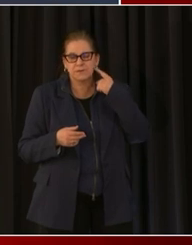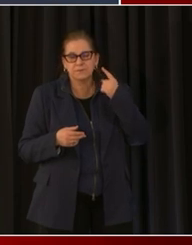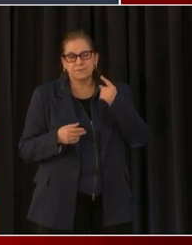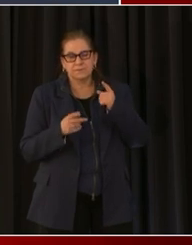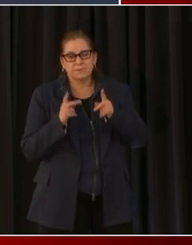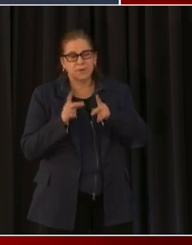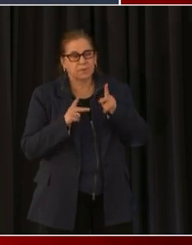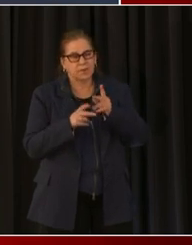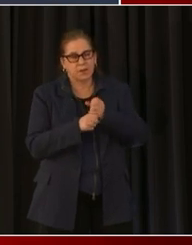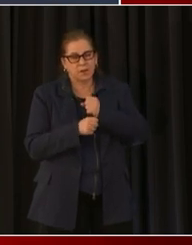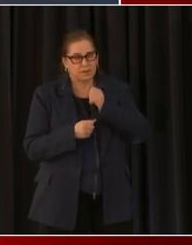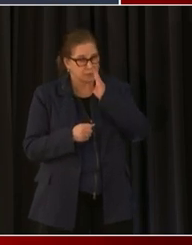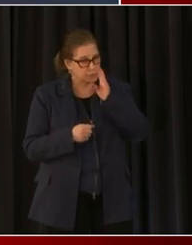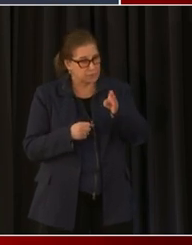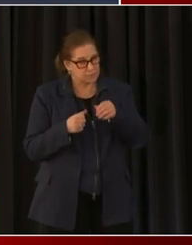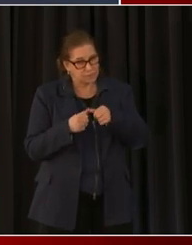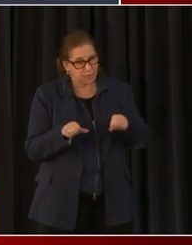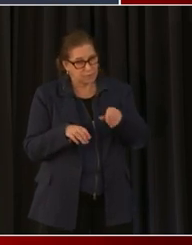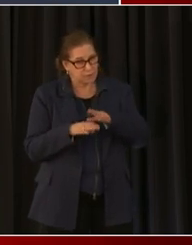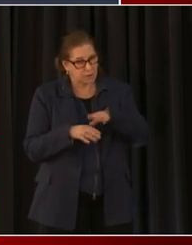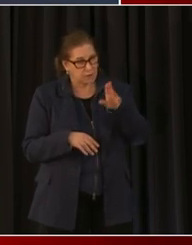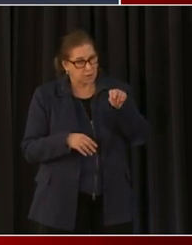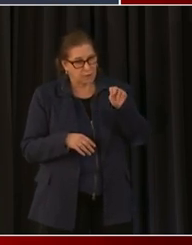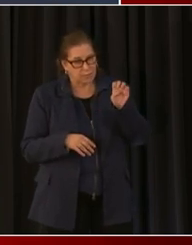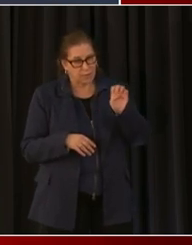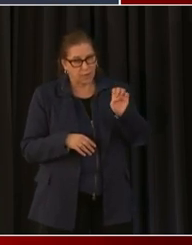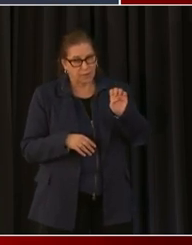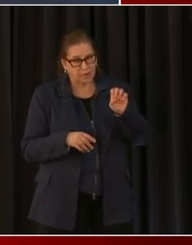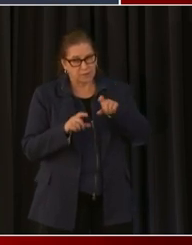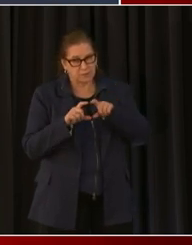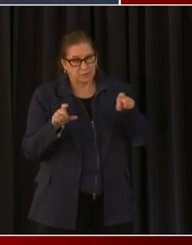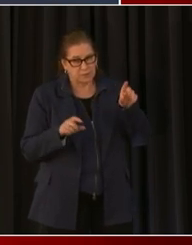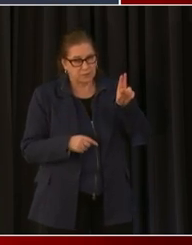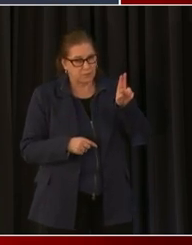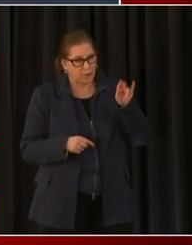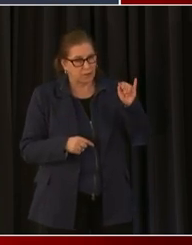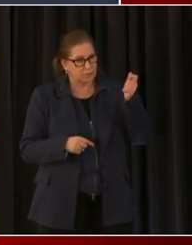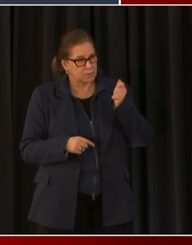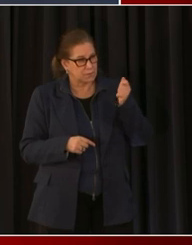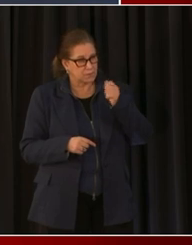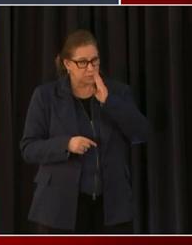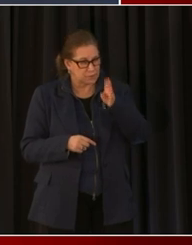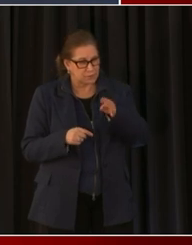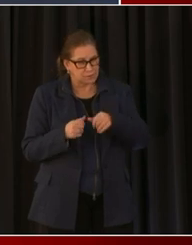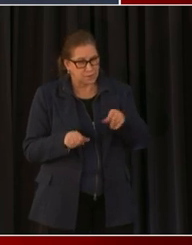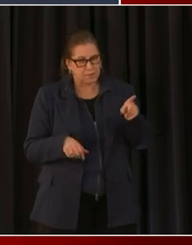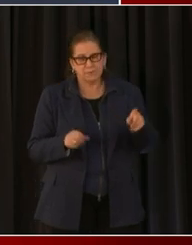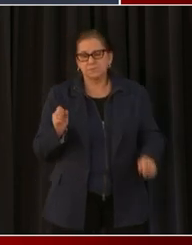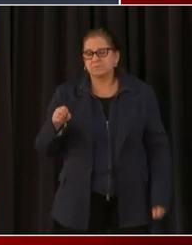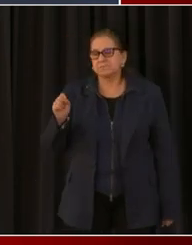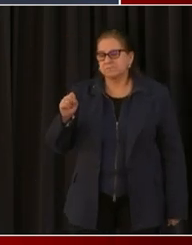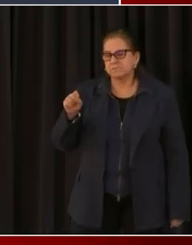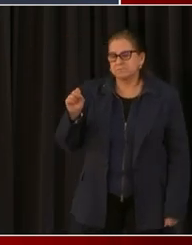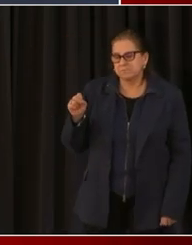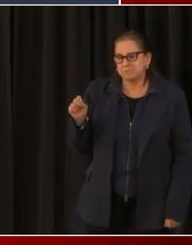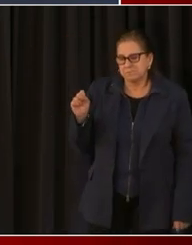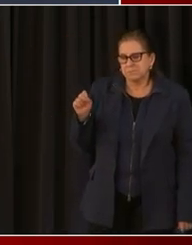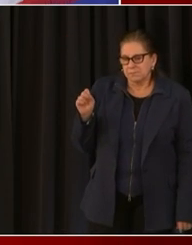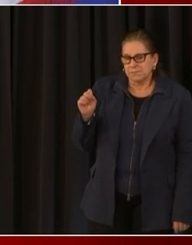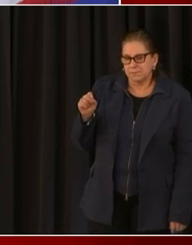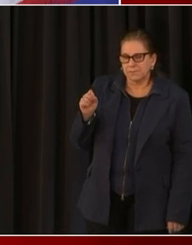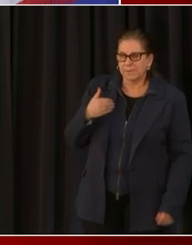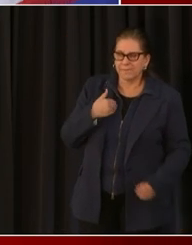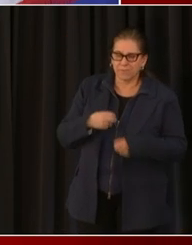they were supposed to get today. Are you aware of the issue, and can you, for people affected by it, just tell us what's going on? Well, I am aware that we